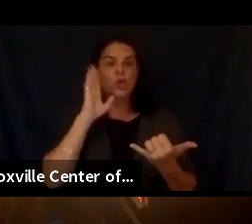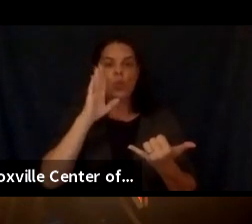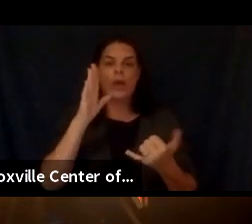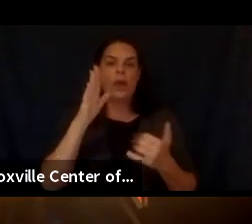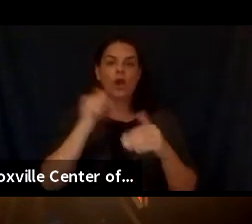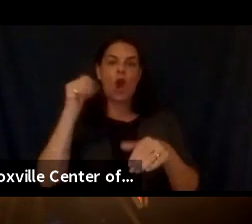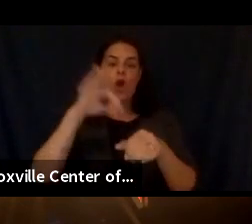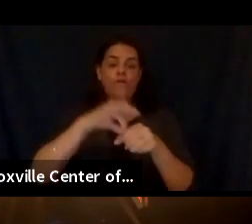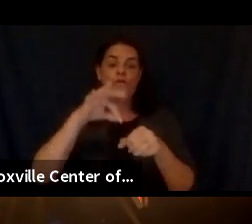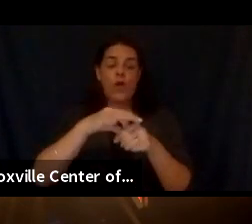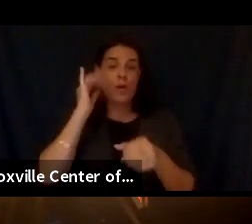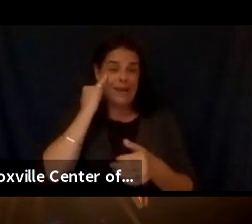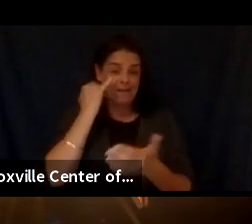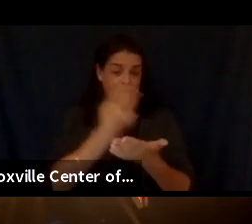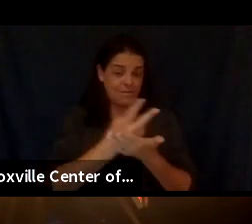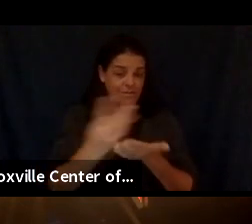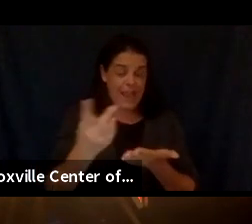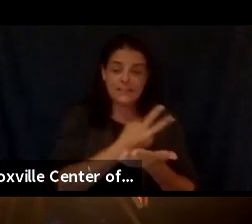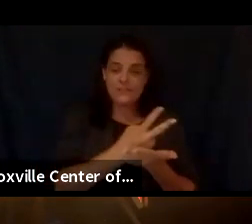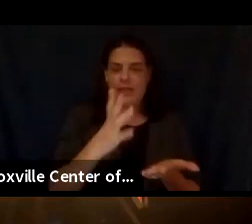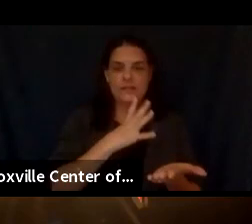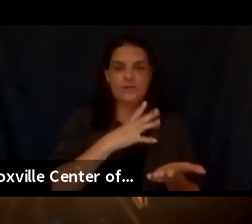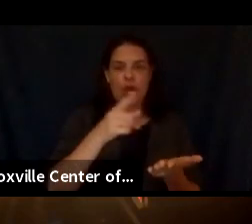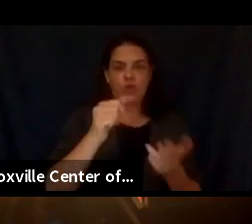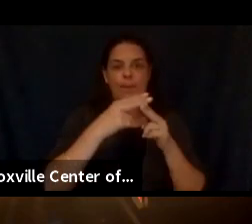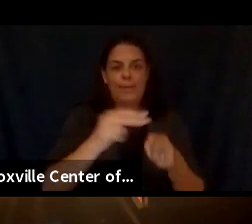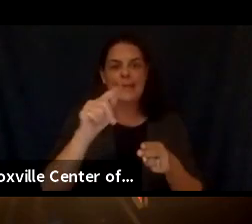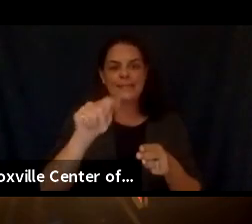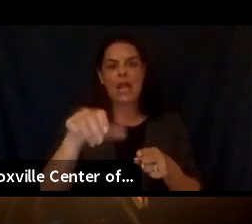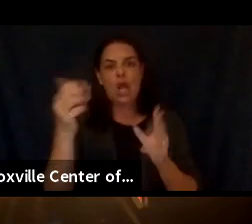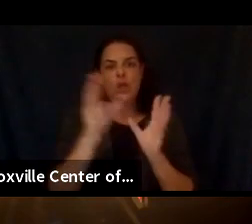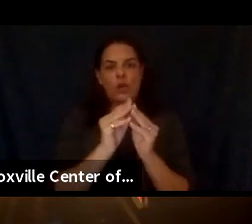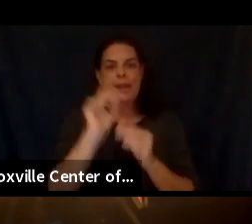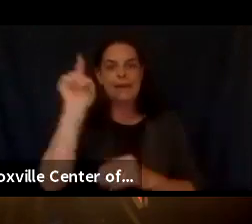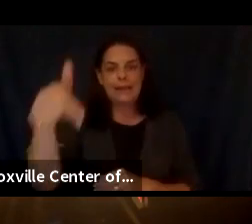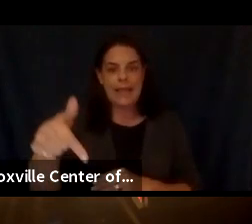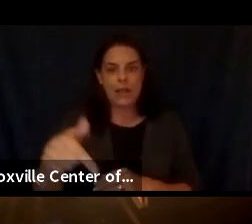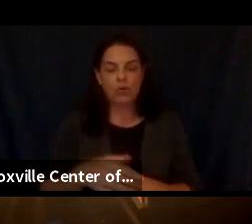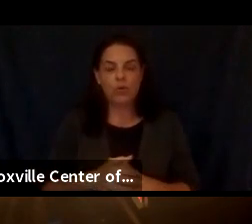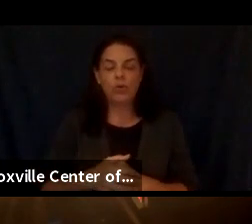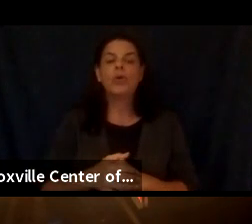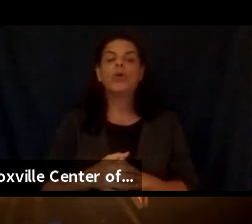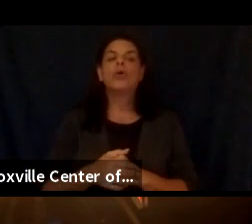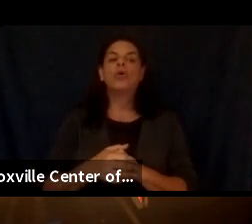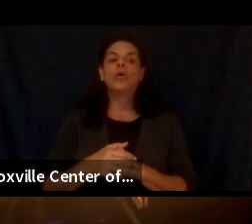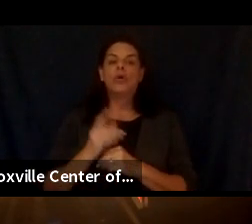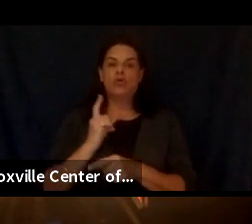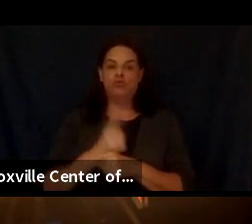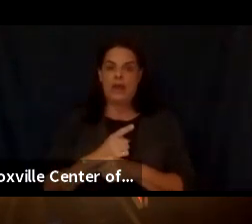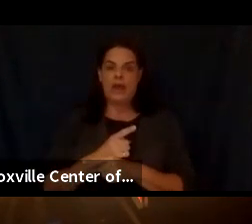it. If it fails, it fails. You can bring it up at another meeting. Right. I'm